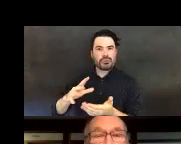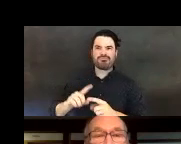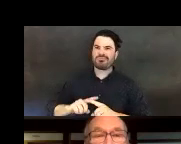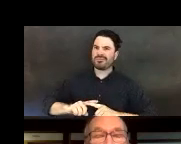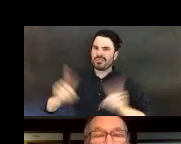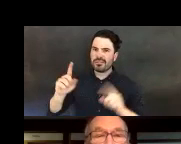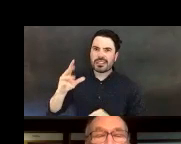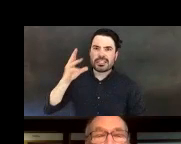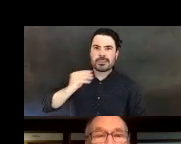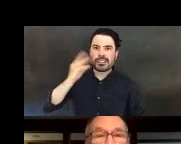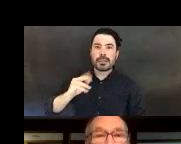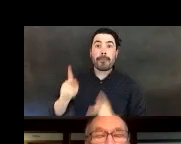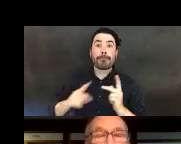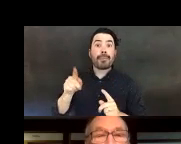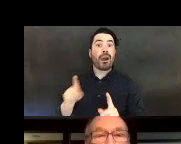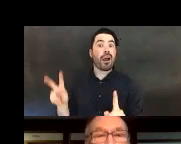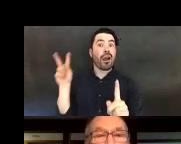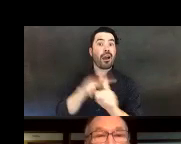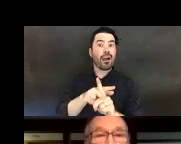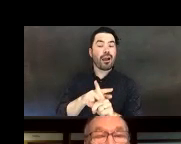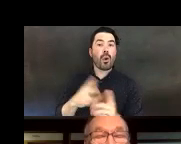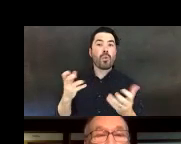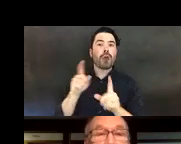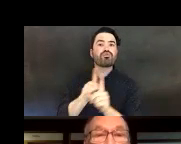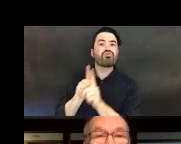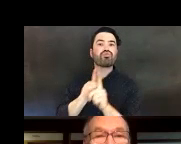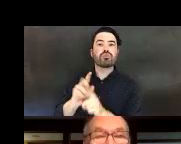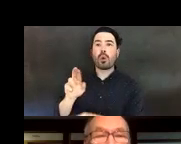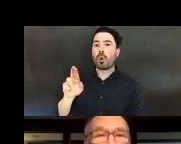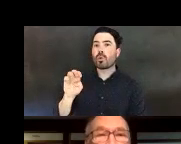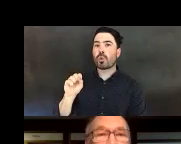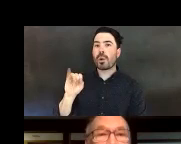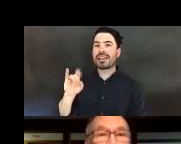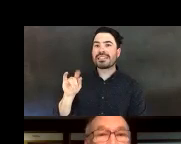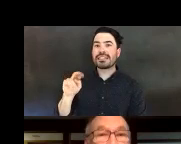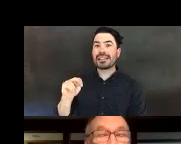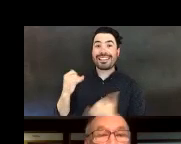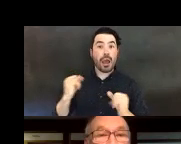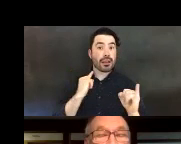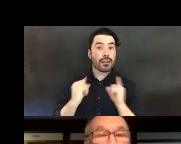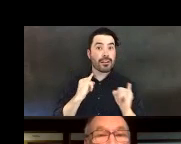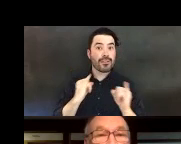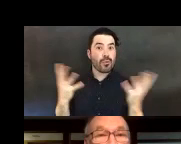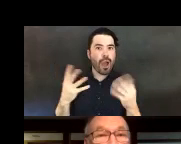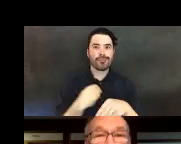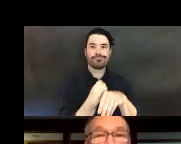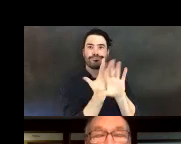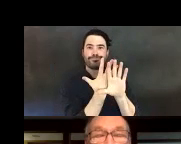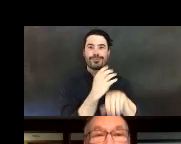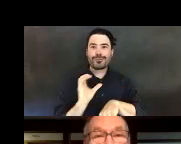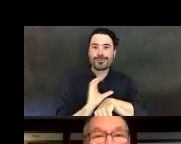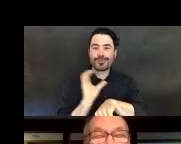for residency, they have to actually interview virtually. So people are just getting ready for that. People are not